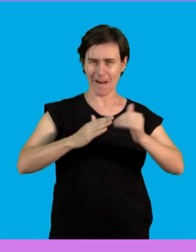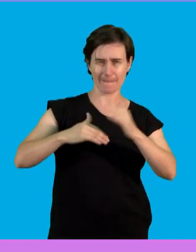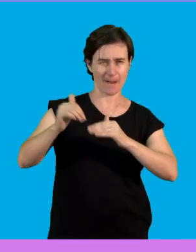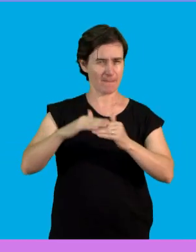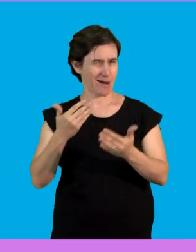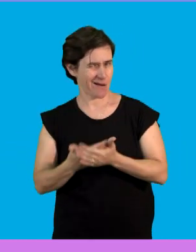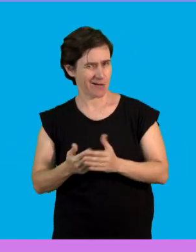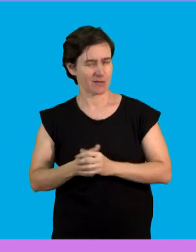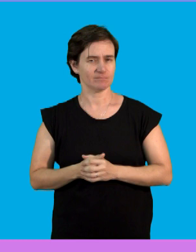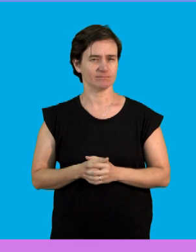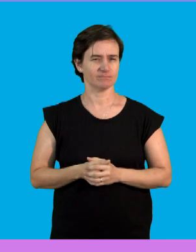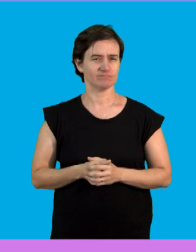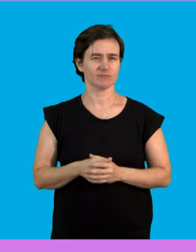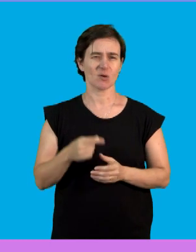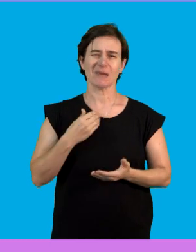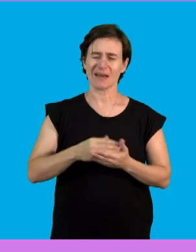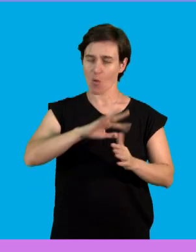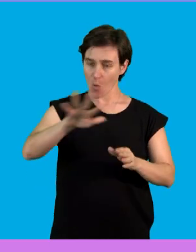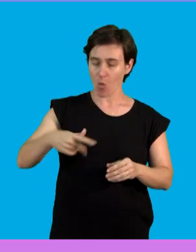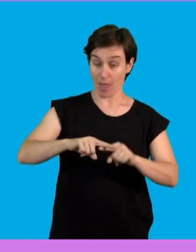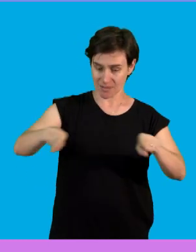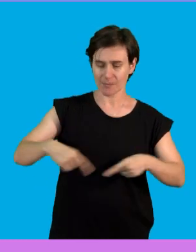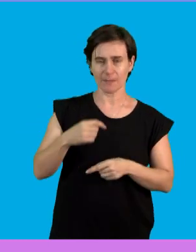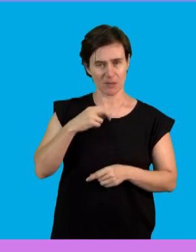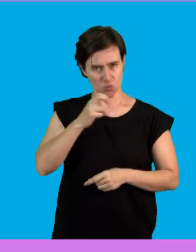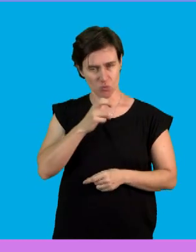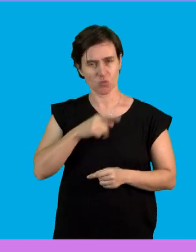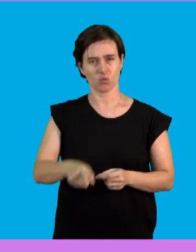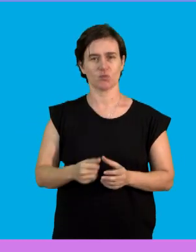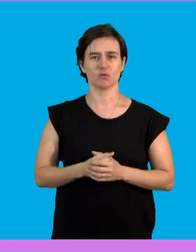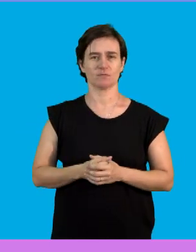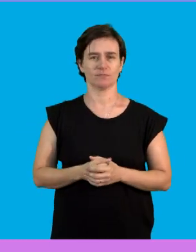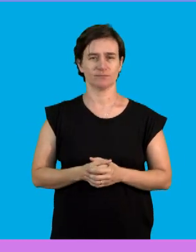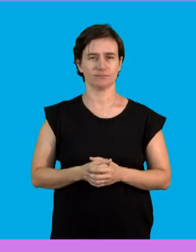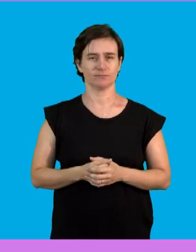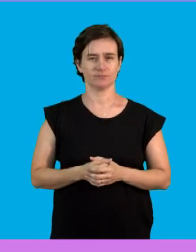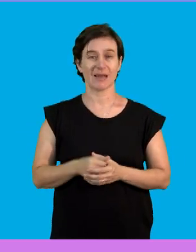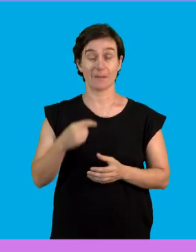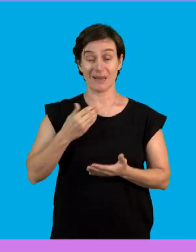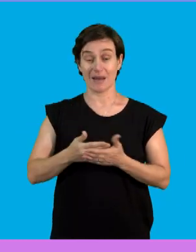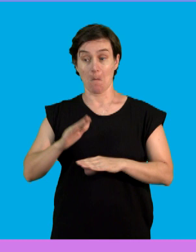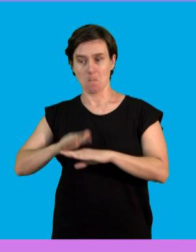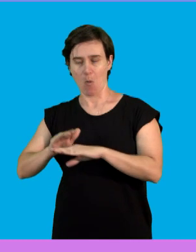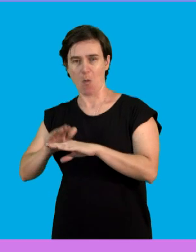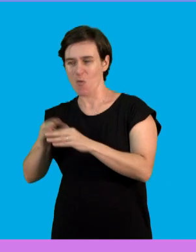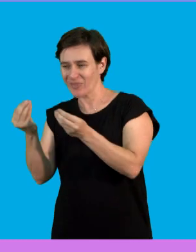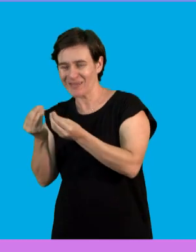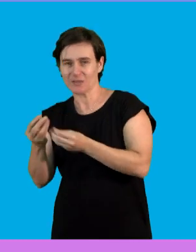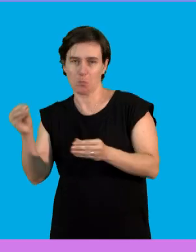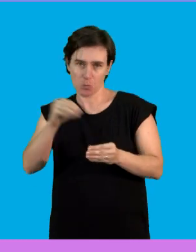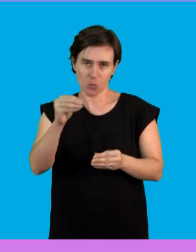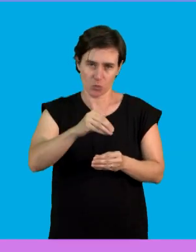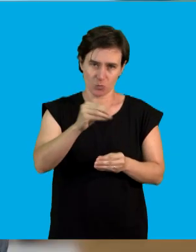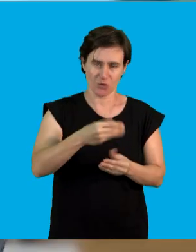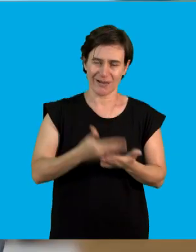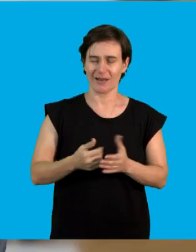items so that you can make use of all the space available and maximize the number of items that can fit into a